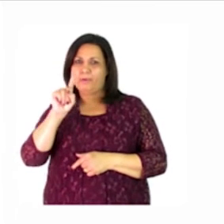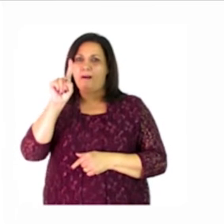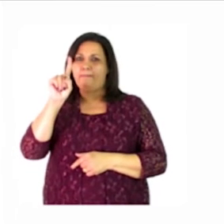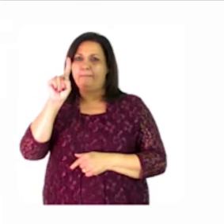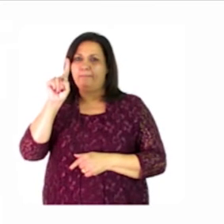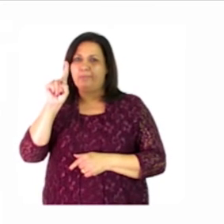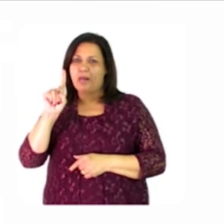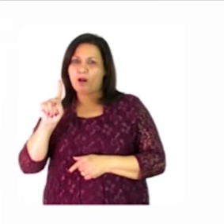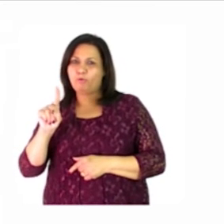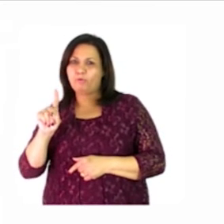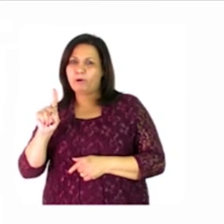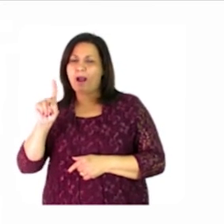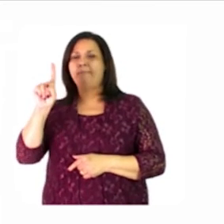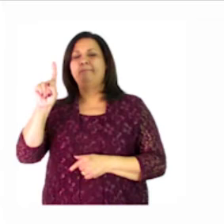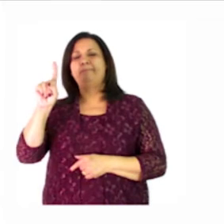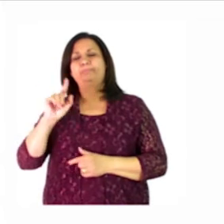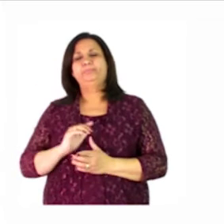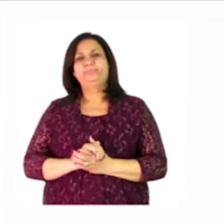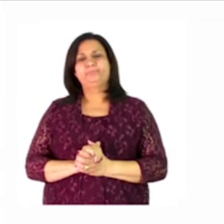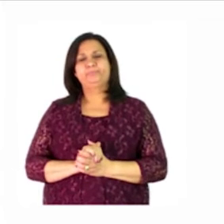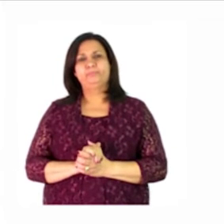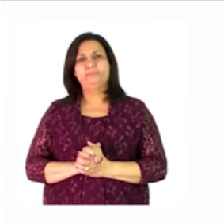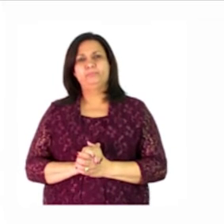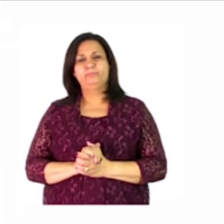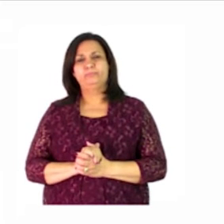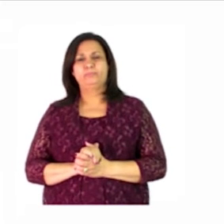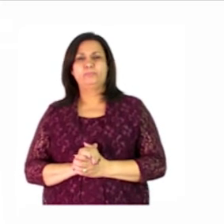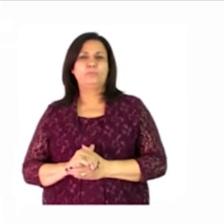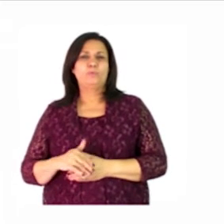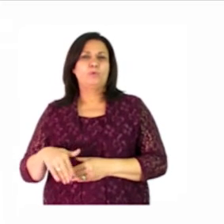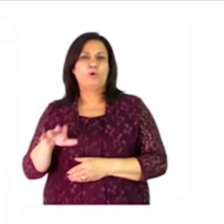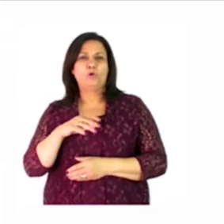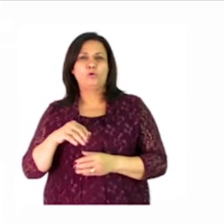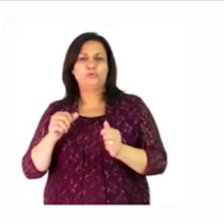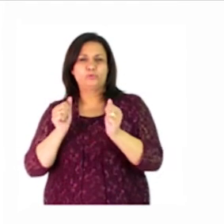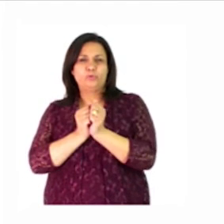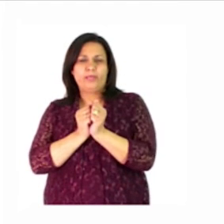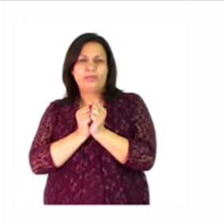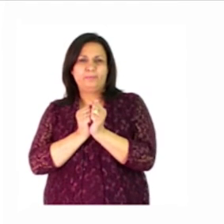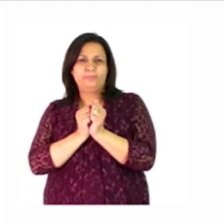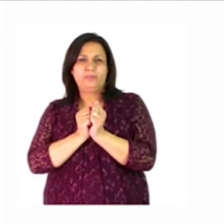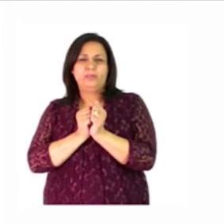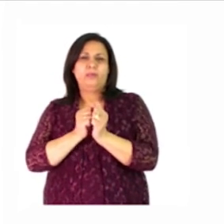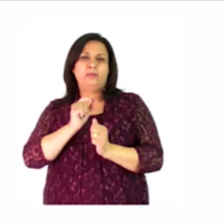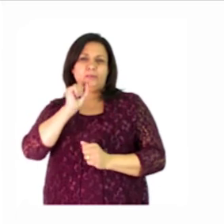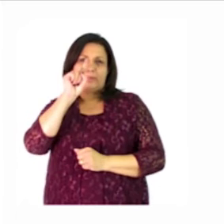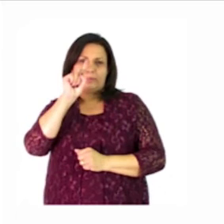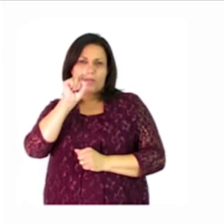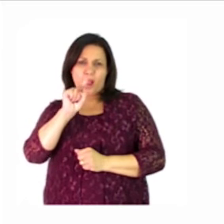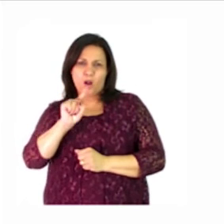the page, starting from the dot. Let's go together, down, straight down and